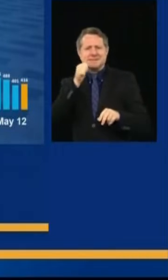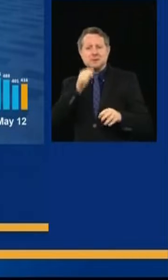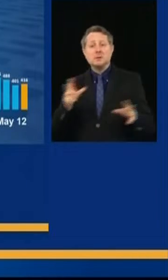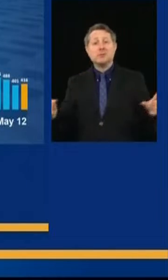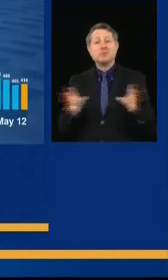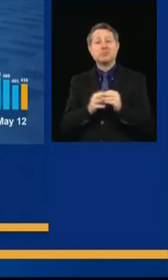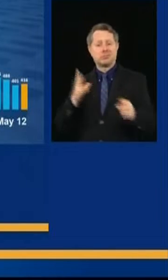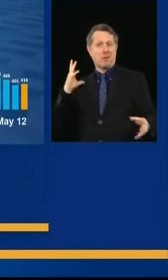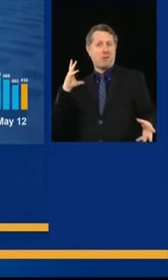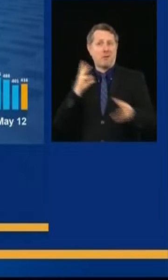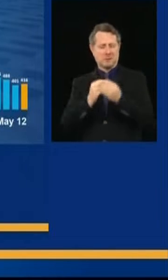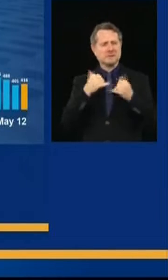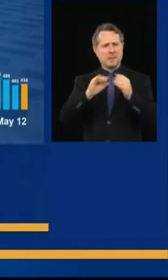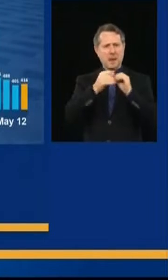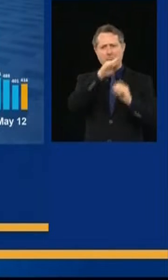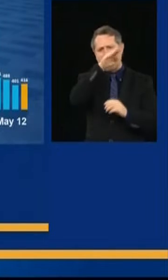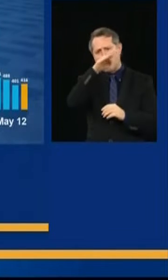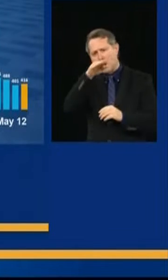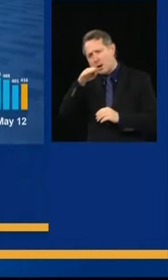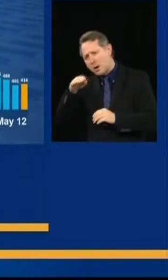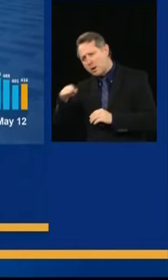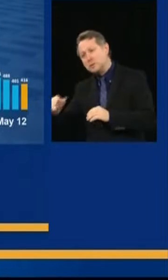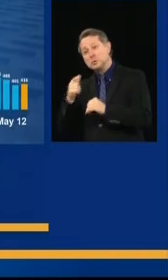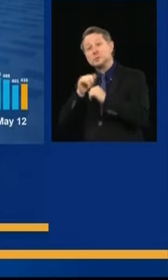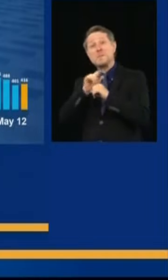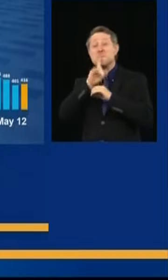to that as the mountain. You see the outline of the mountain.